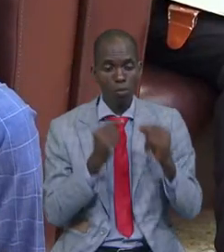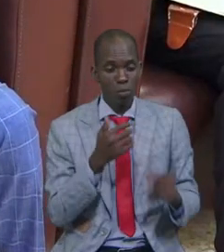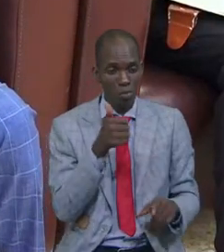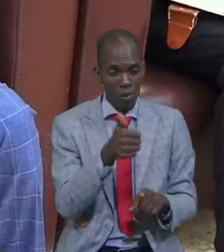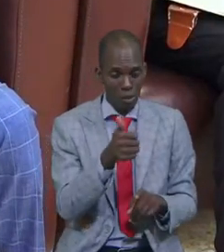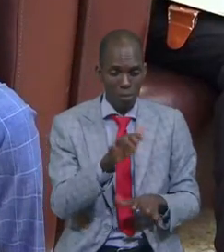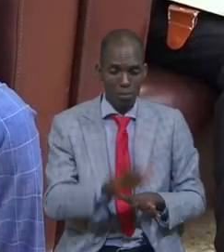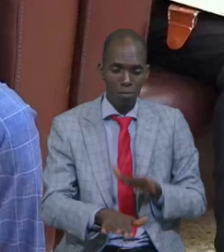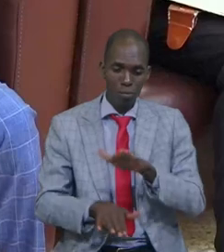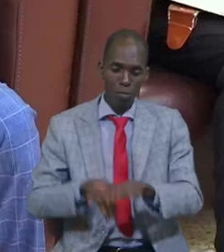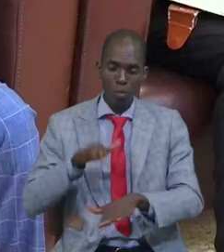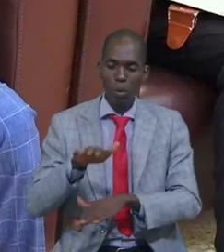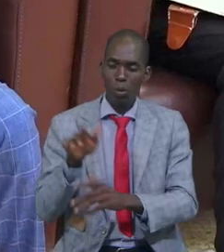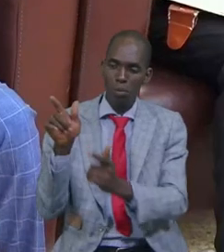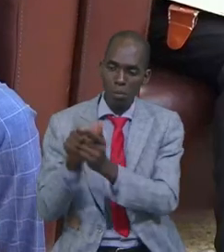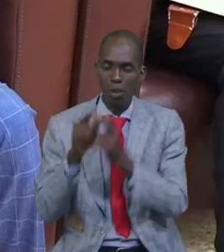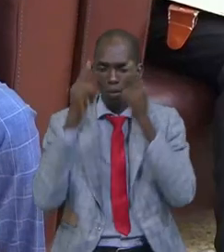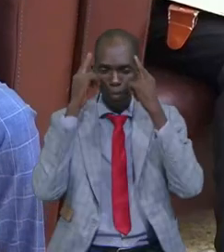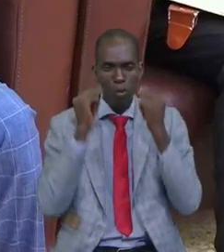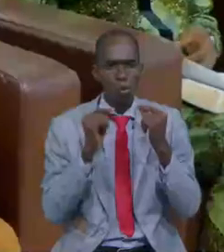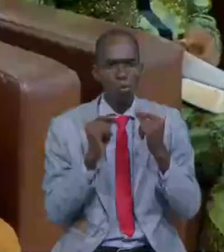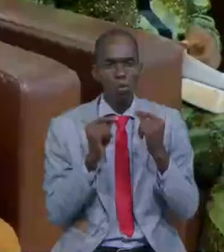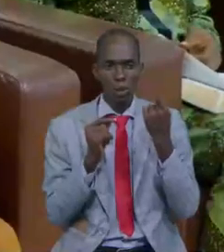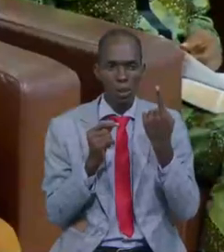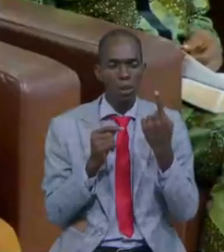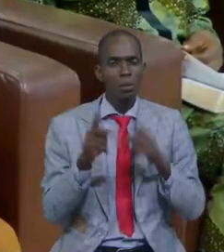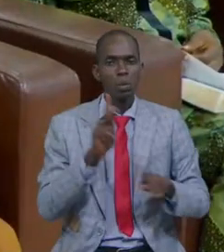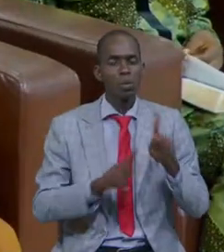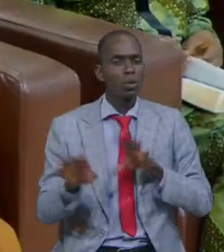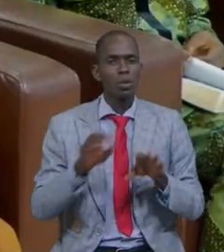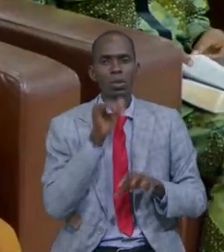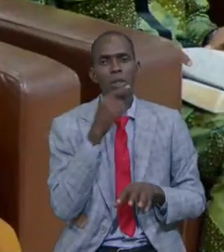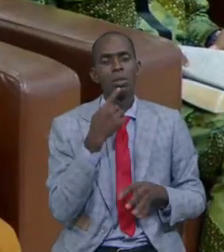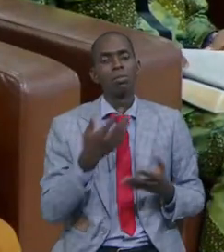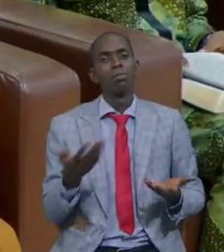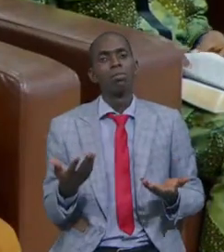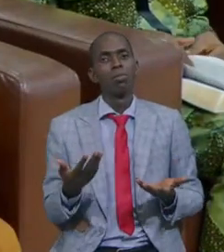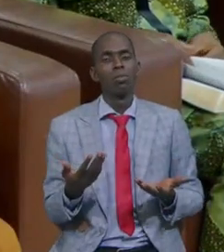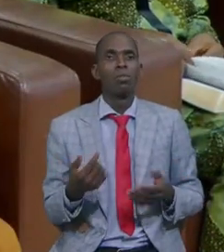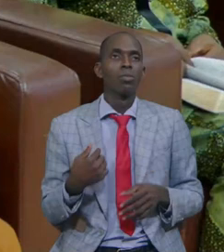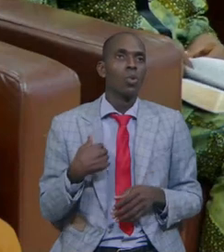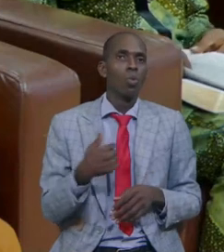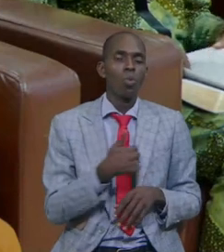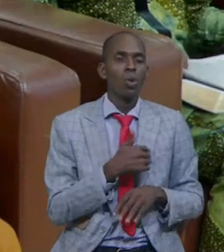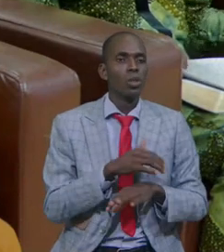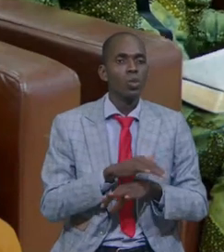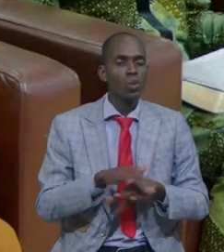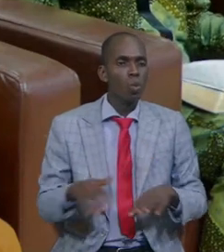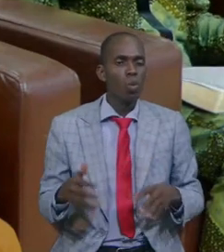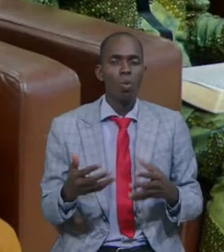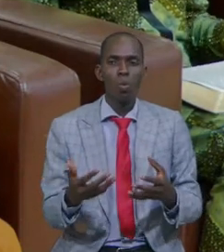they came. They didn't say, all right, we don't want to save our faces. If